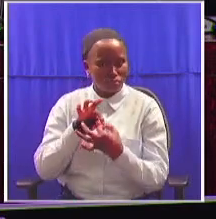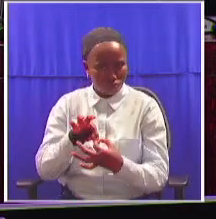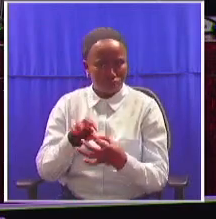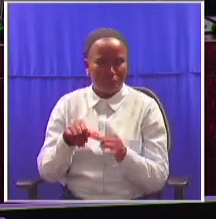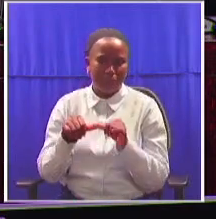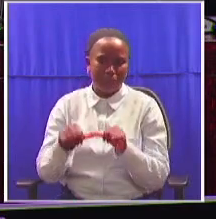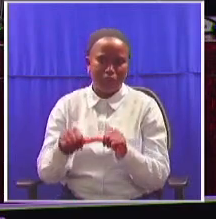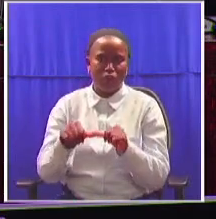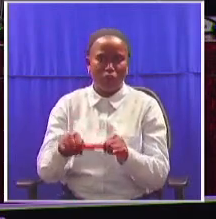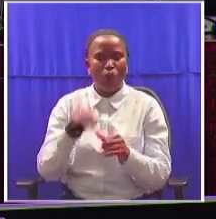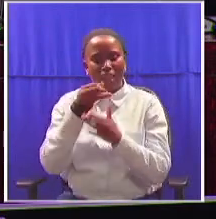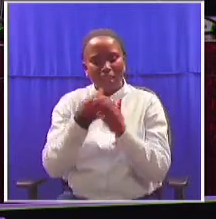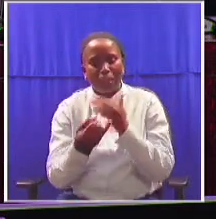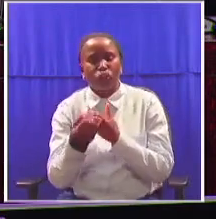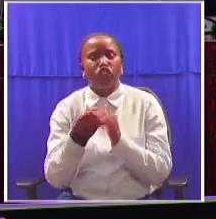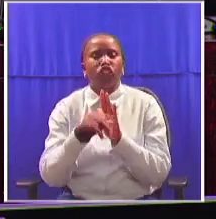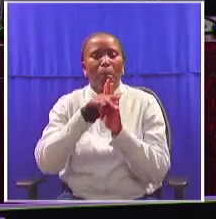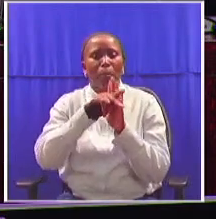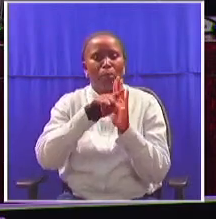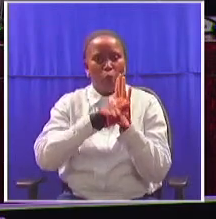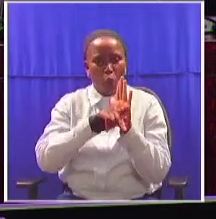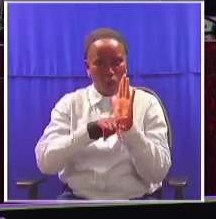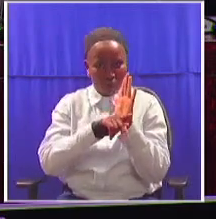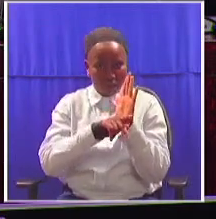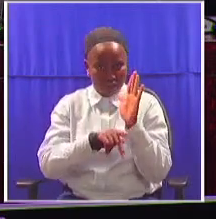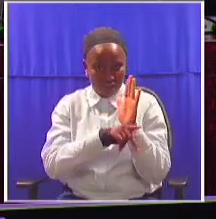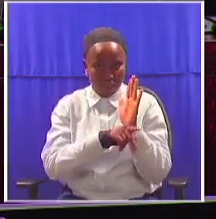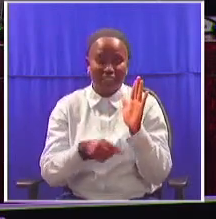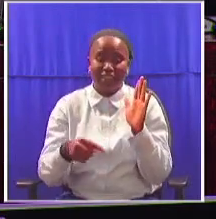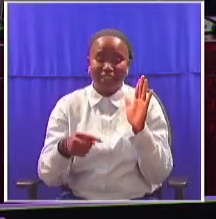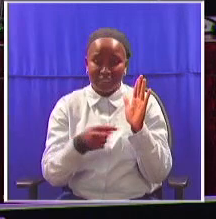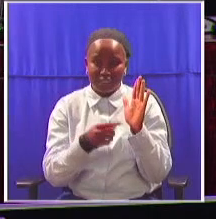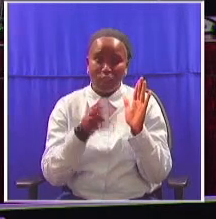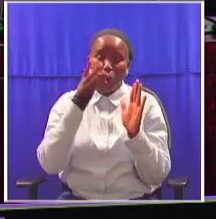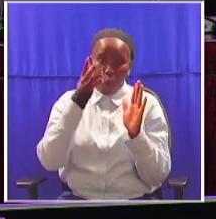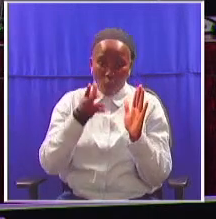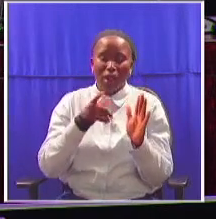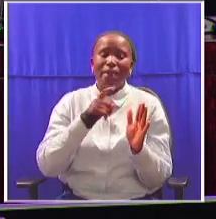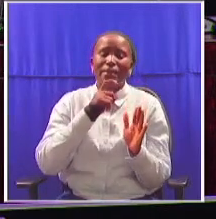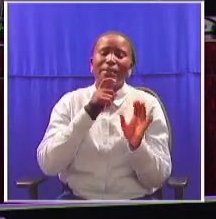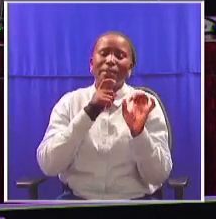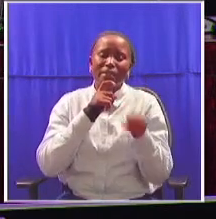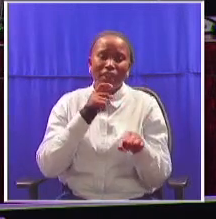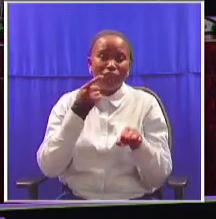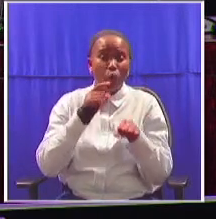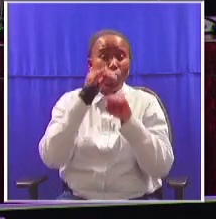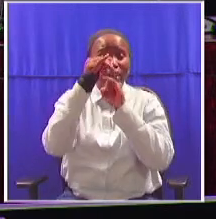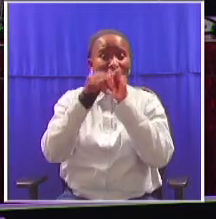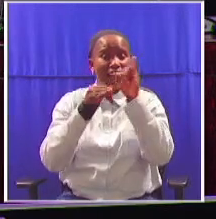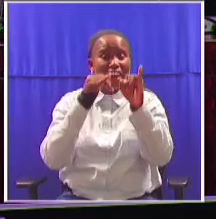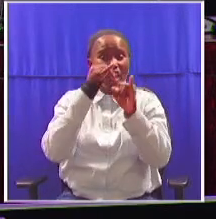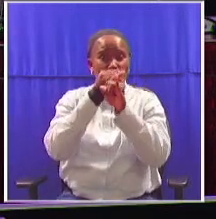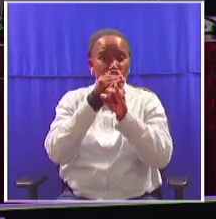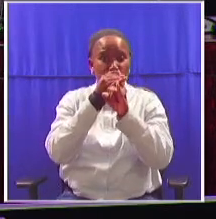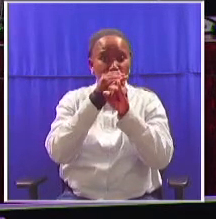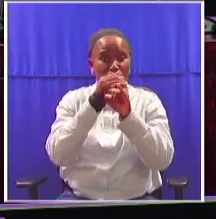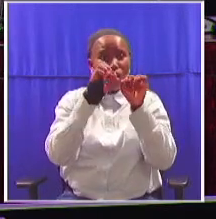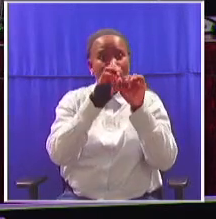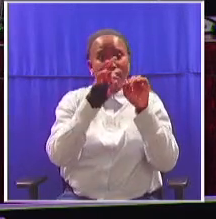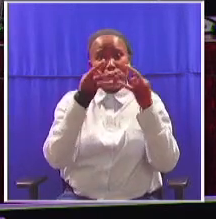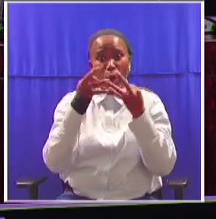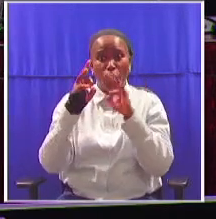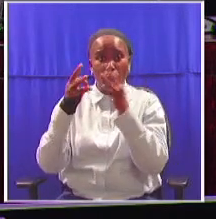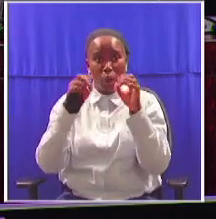policy and will use our presence in international forums to